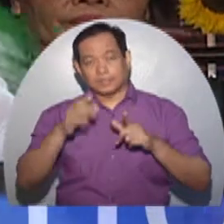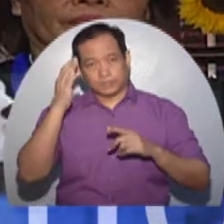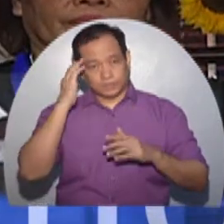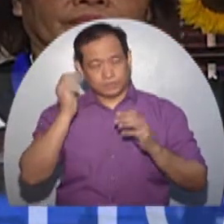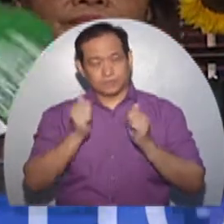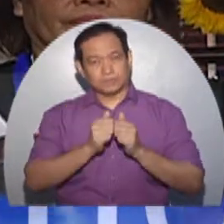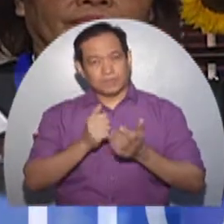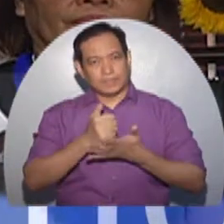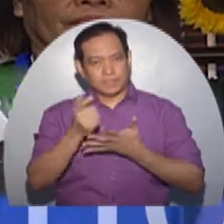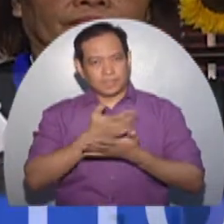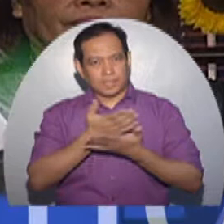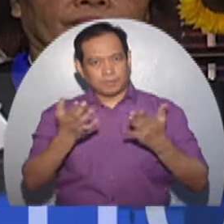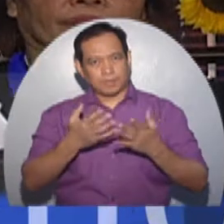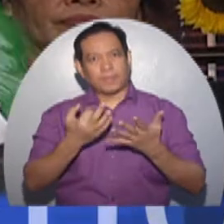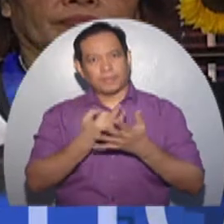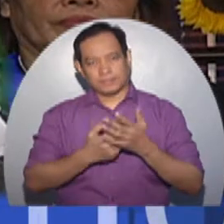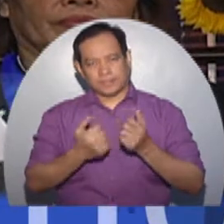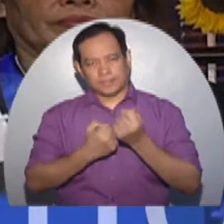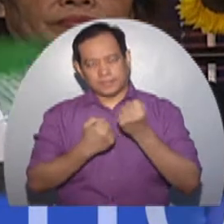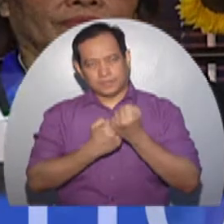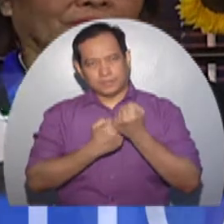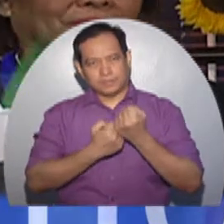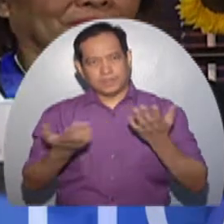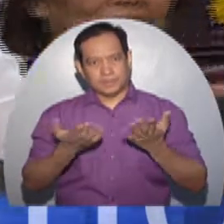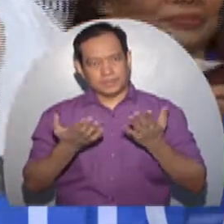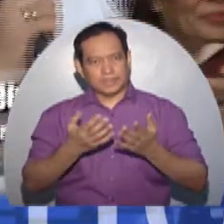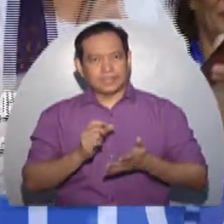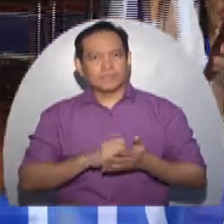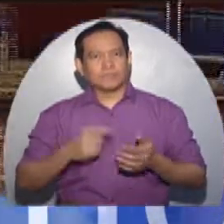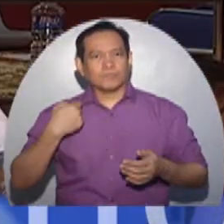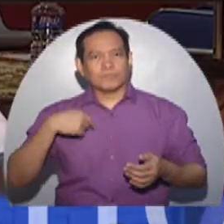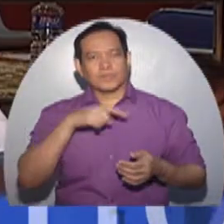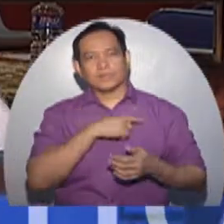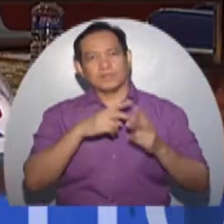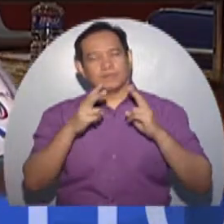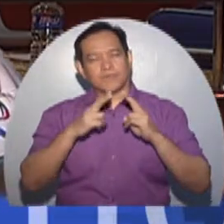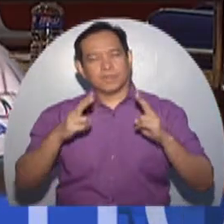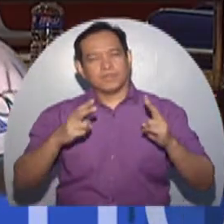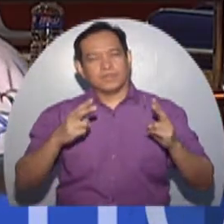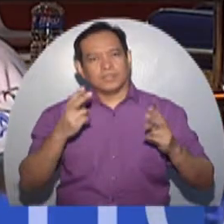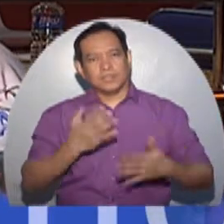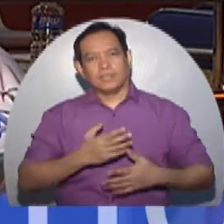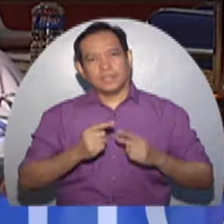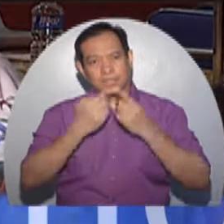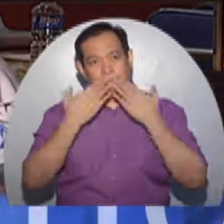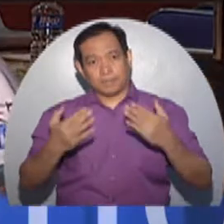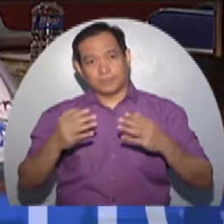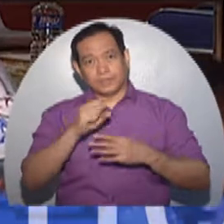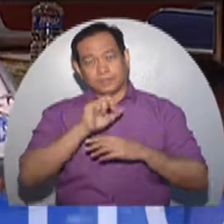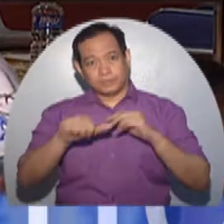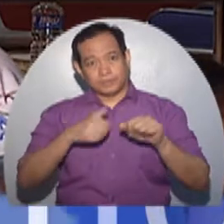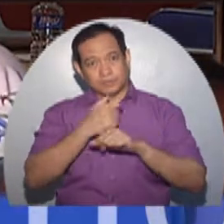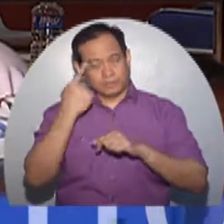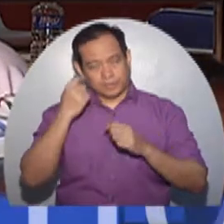know that we will help you with the maintenance of your health center. We are very grateful to SM